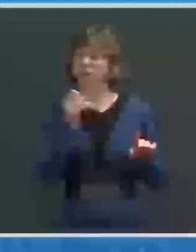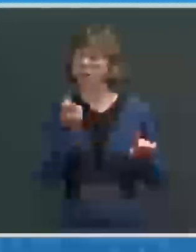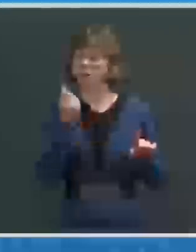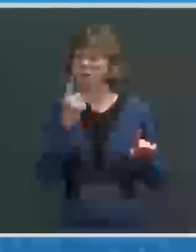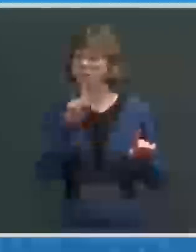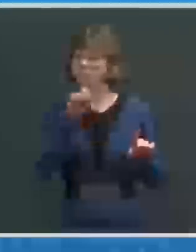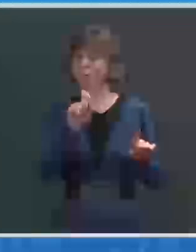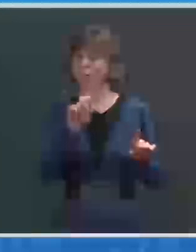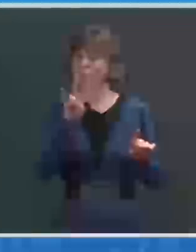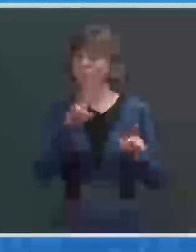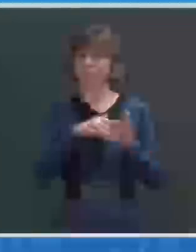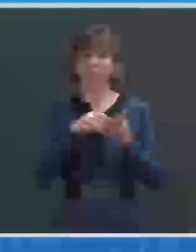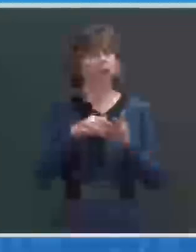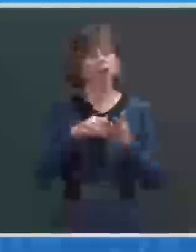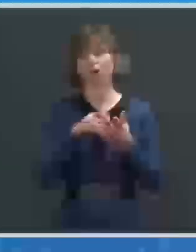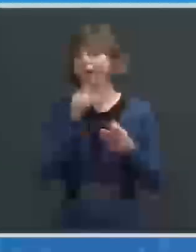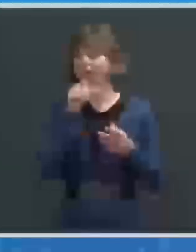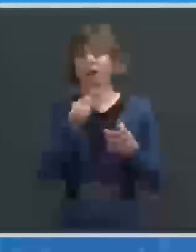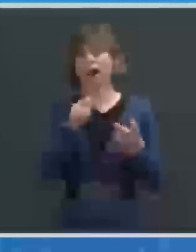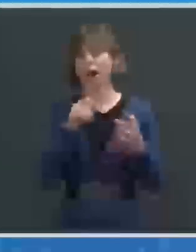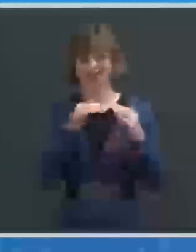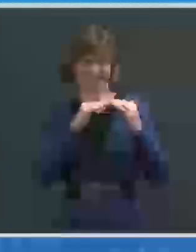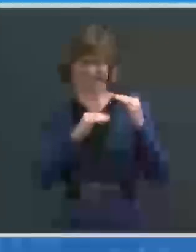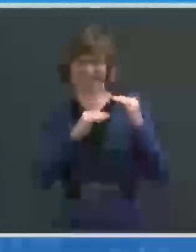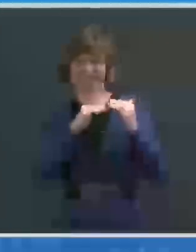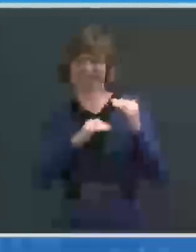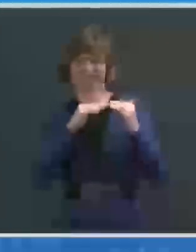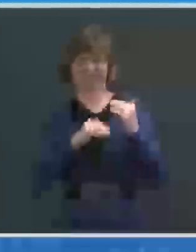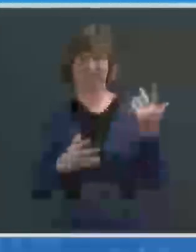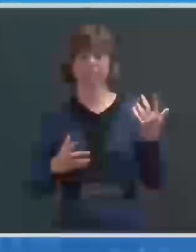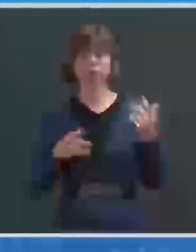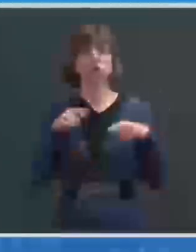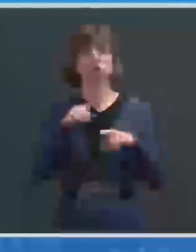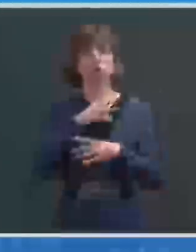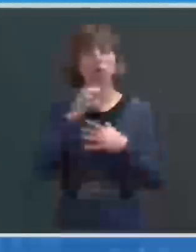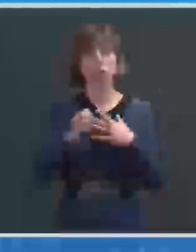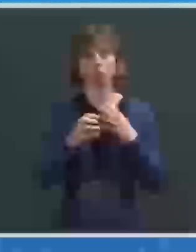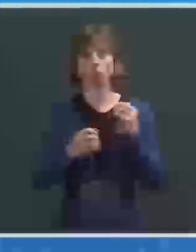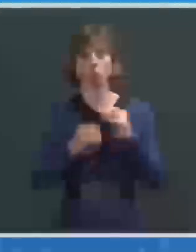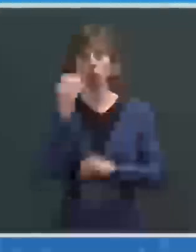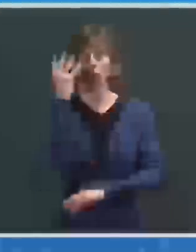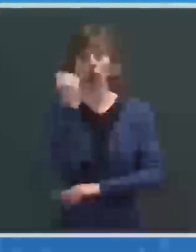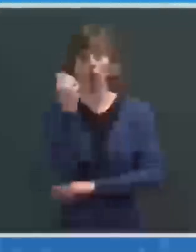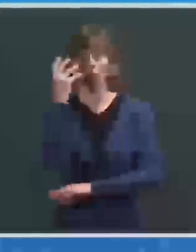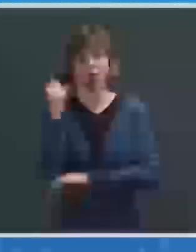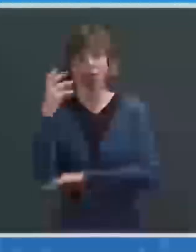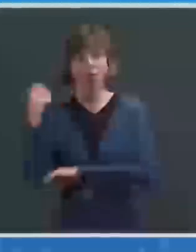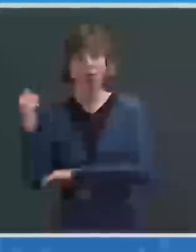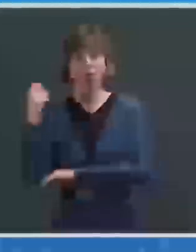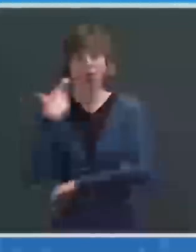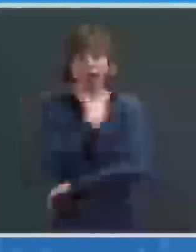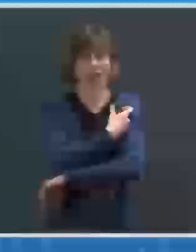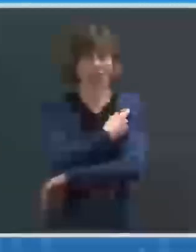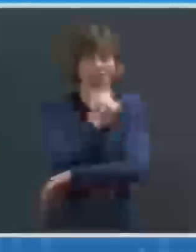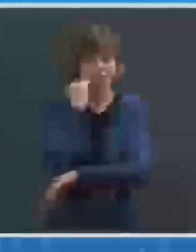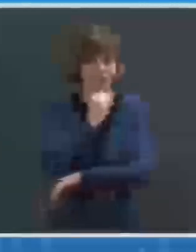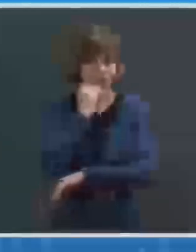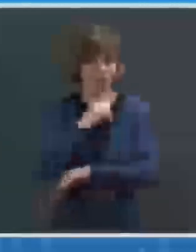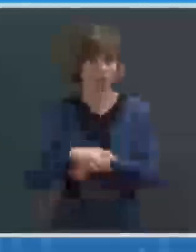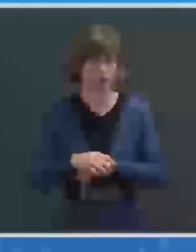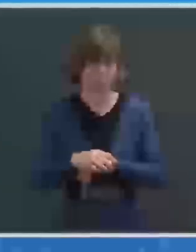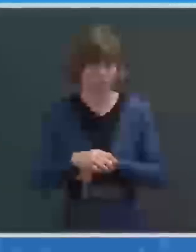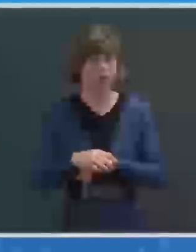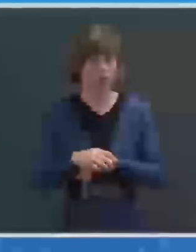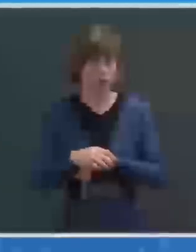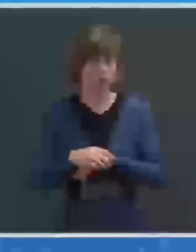current pace. Over the weekend, we experienced new record levels of daily vaccinations. That said, we have